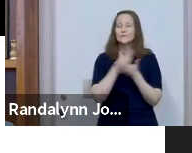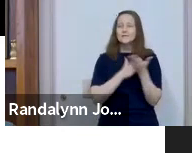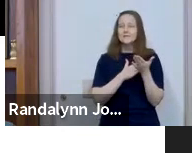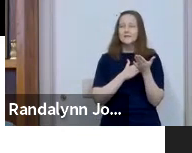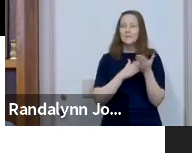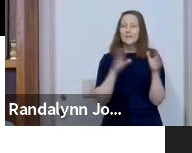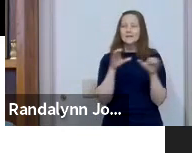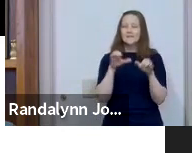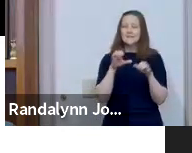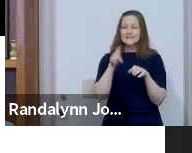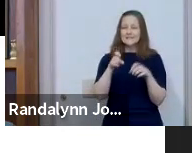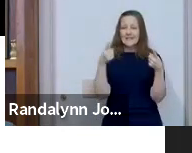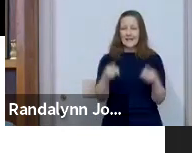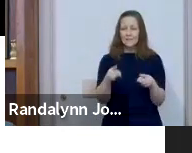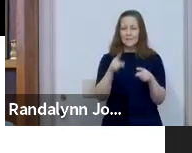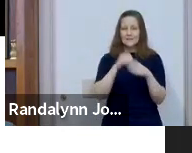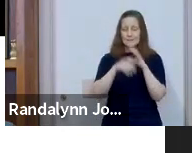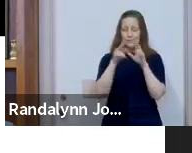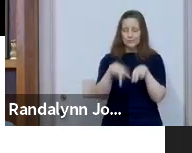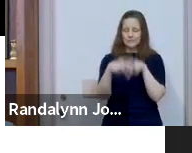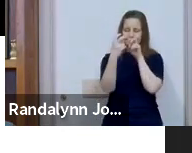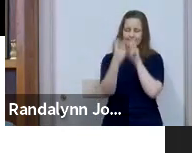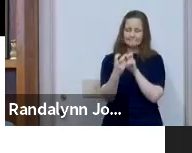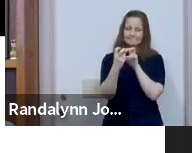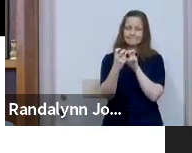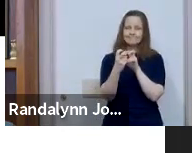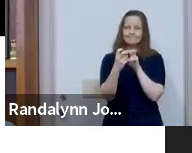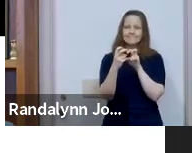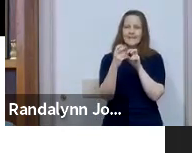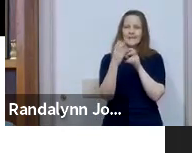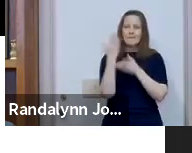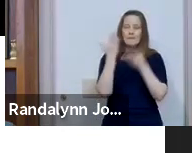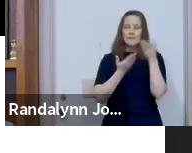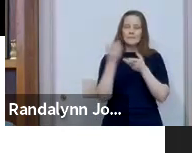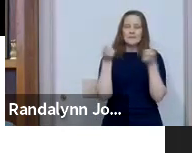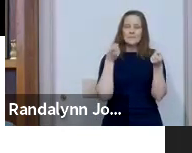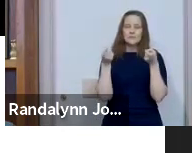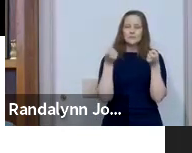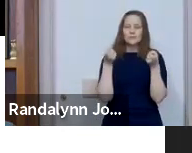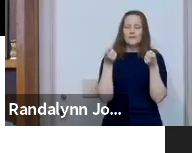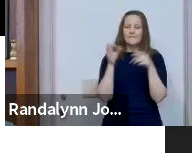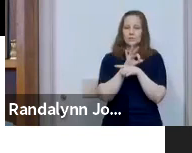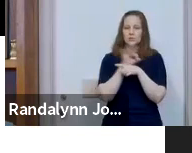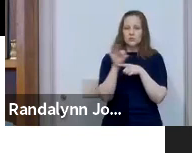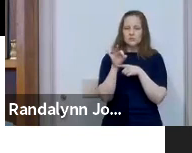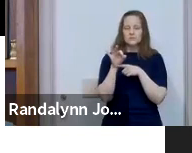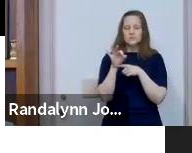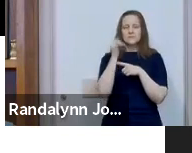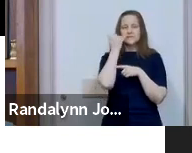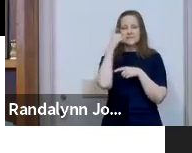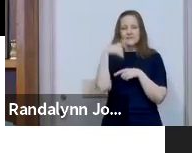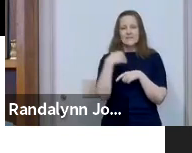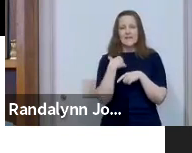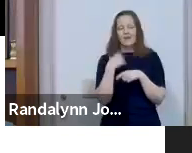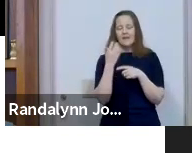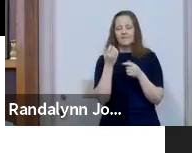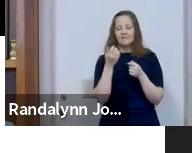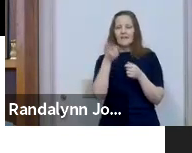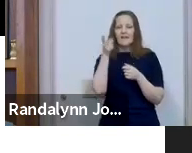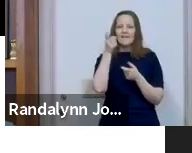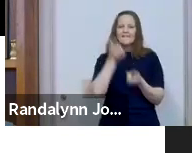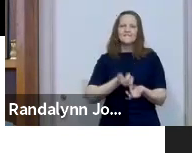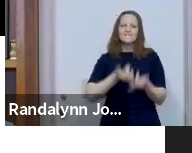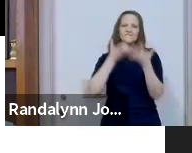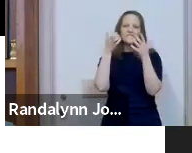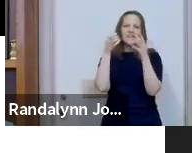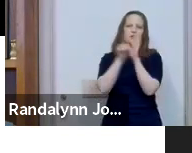do need to happen in person, and those may be administrative functions. For example, if we need to have a fire drill, or if